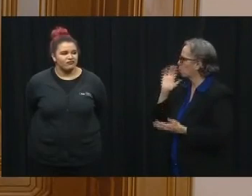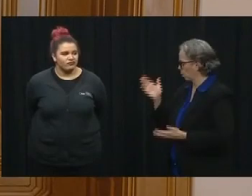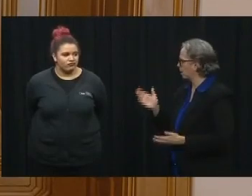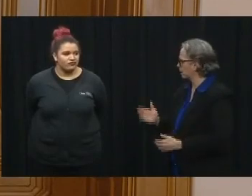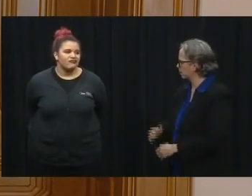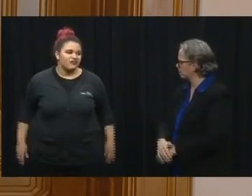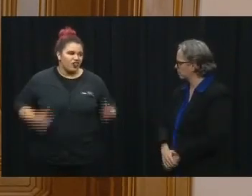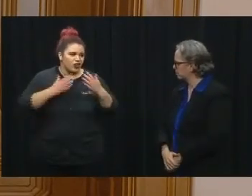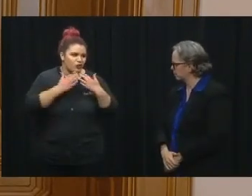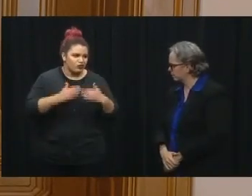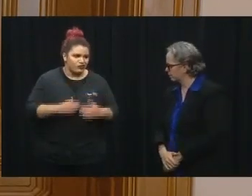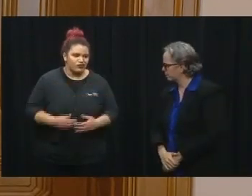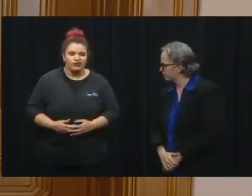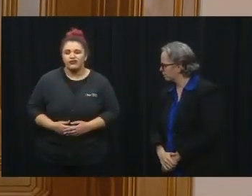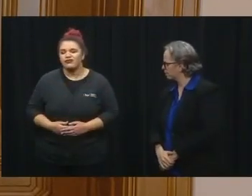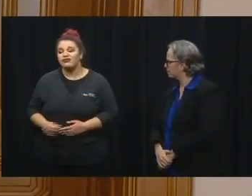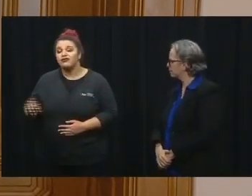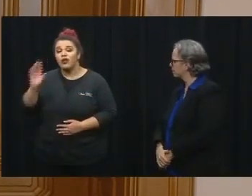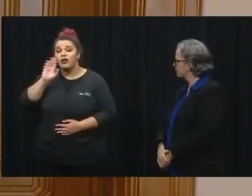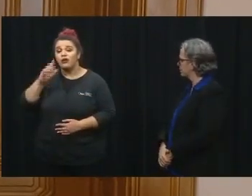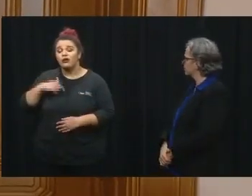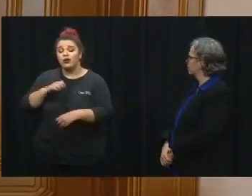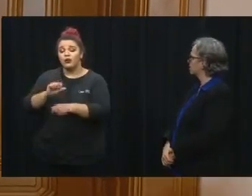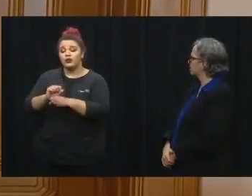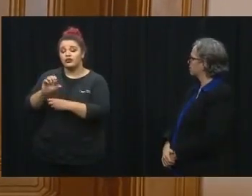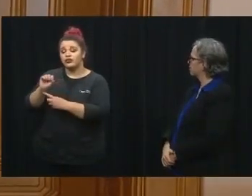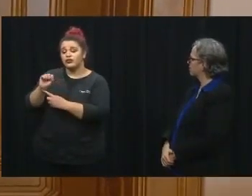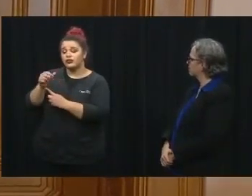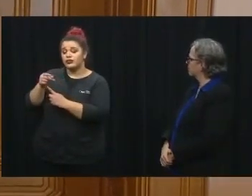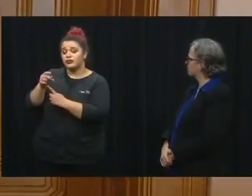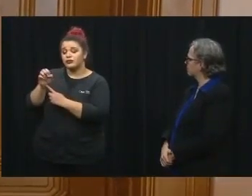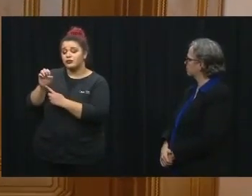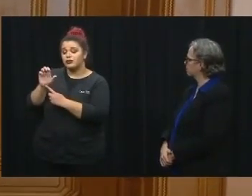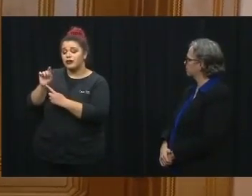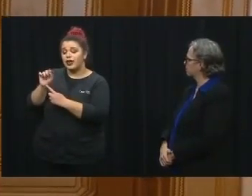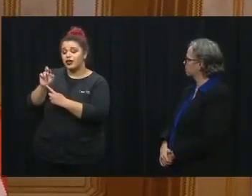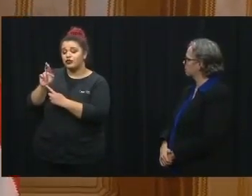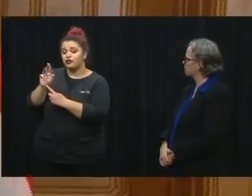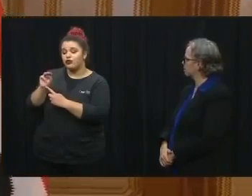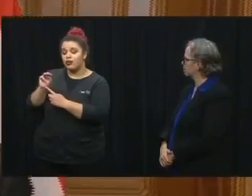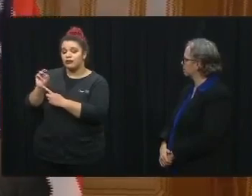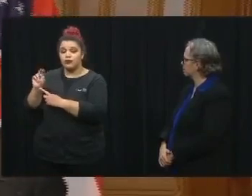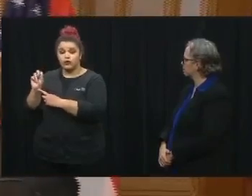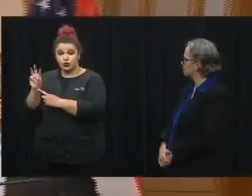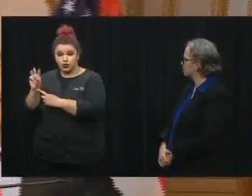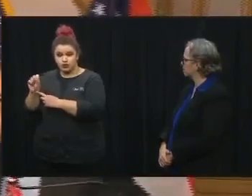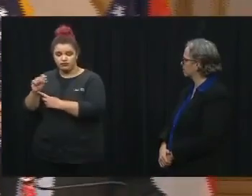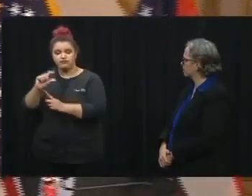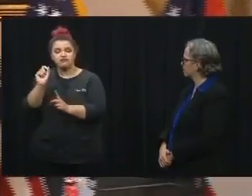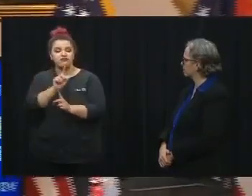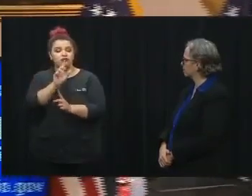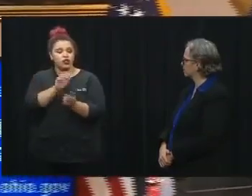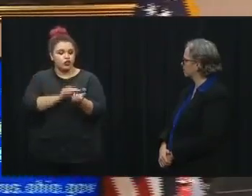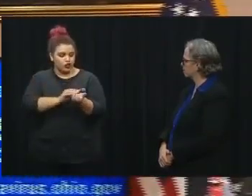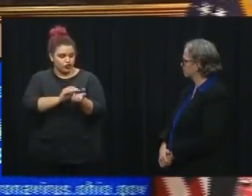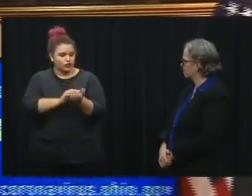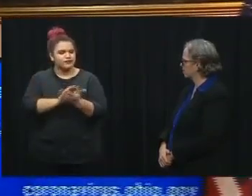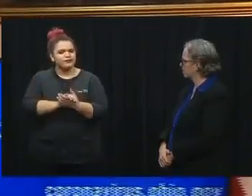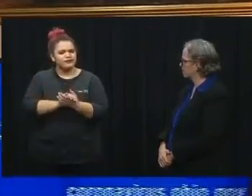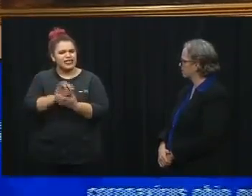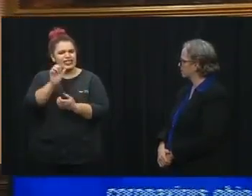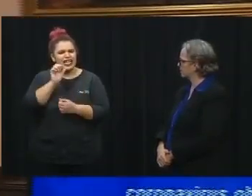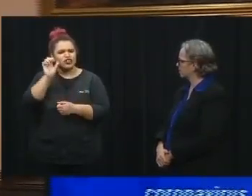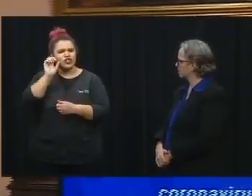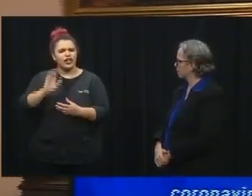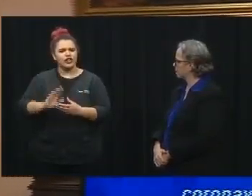Hi, Governor. This is Molly Martinez with Spectrum News. This is a question for Dr. Amy Acton. Can you please reiterate what you said yesterday